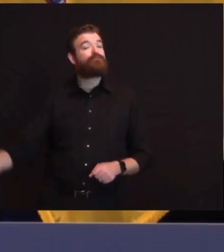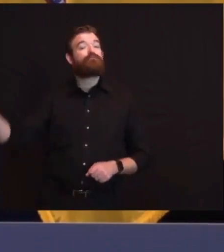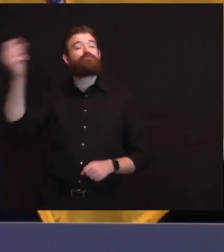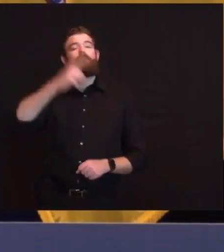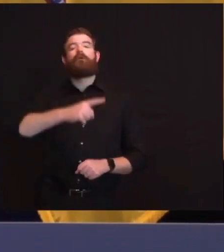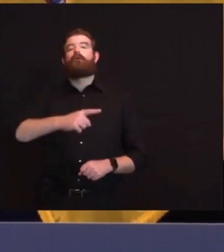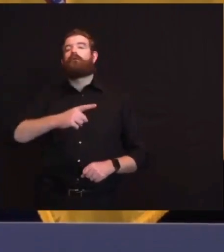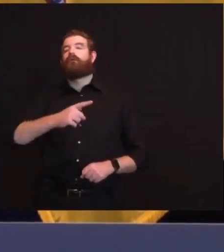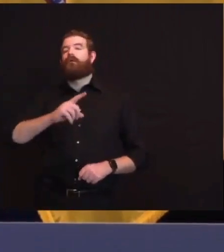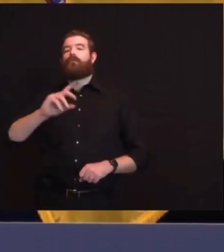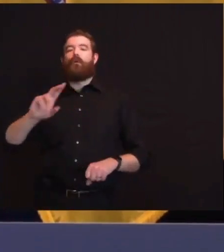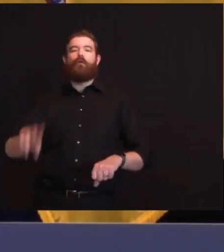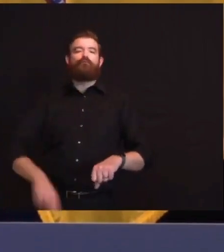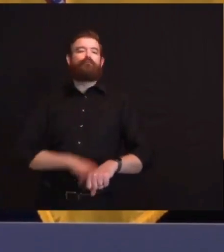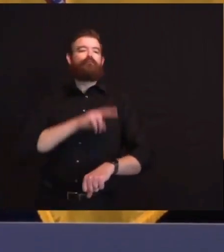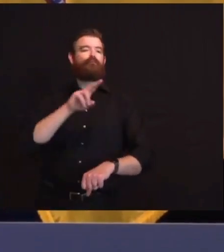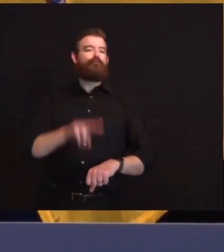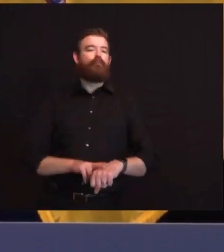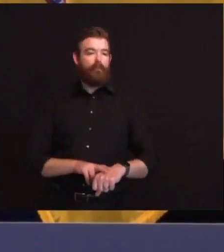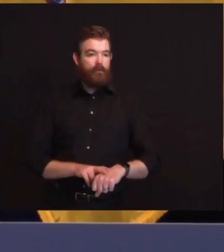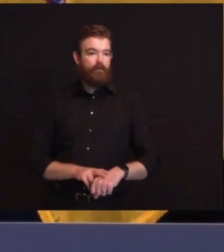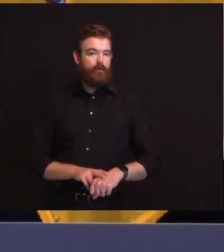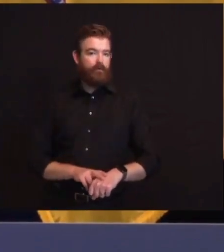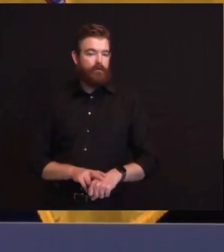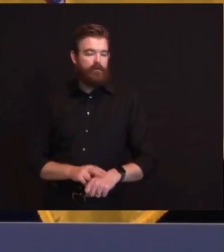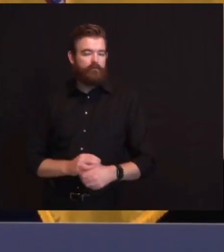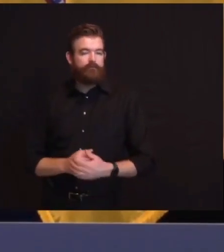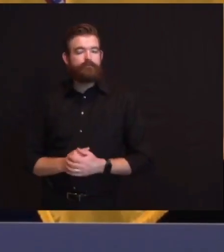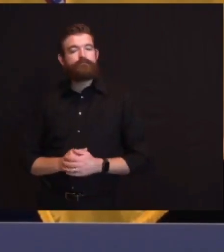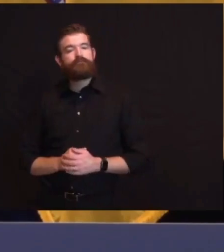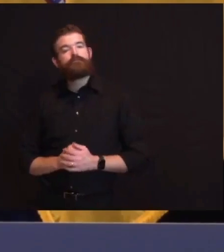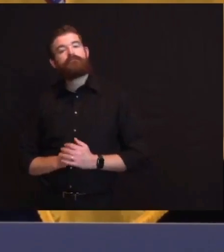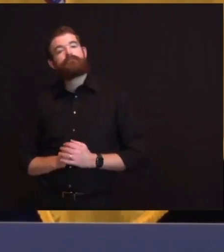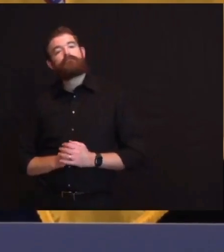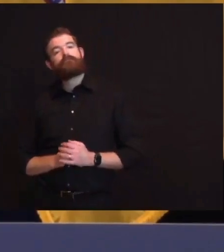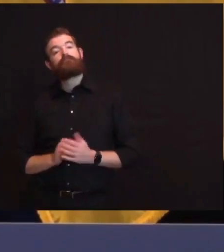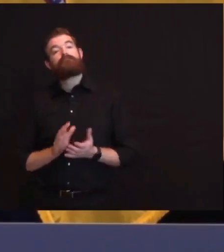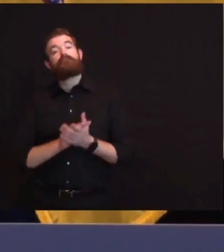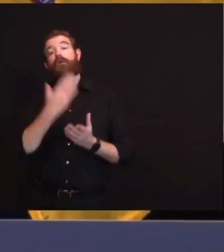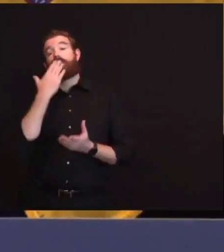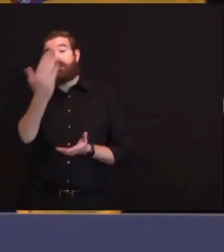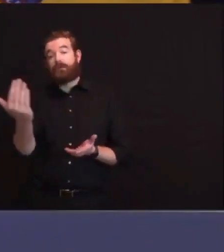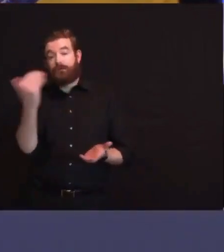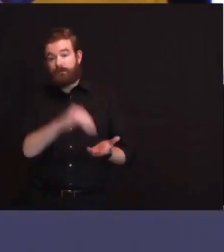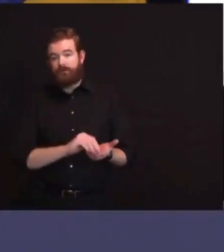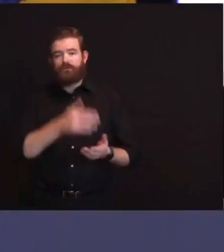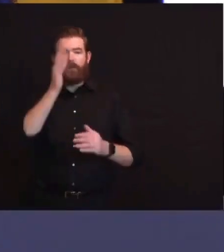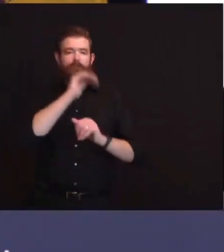normal next Thanksgiving, by example. Thank you again to everybody. God bless you all.